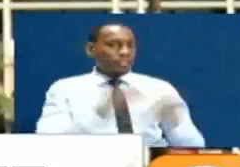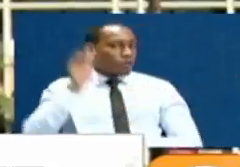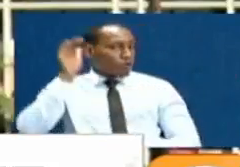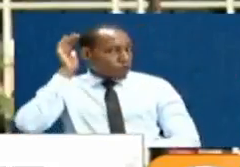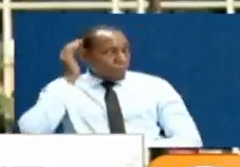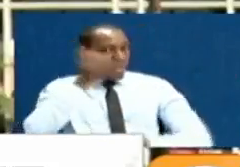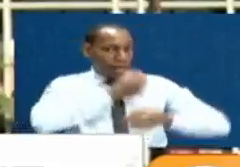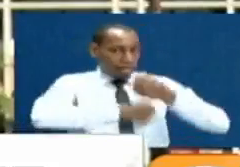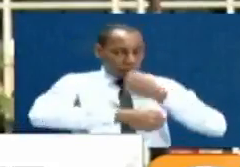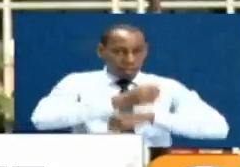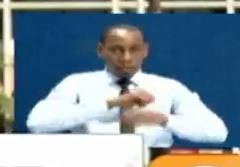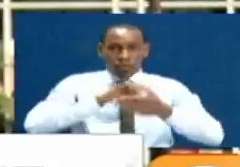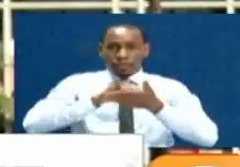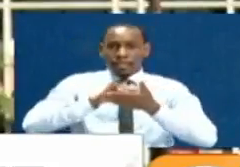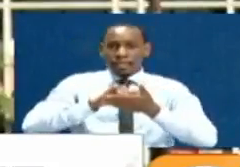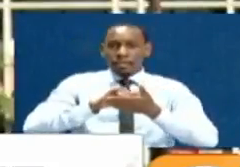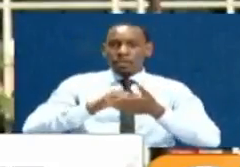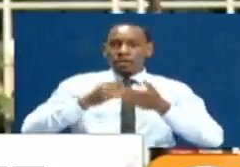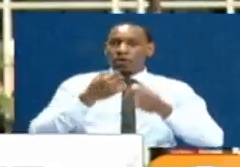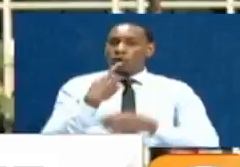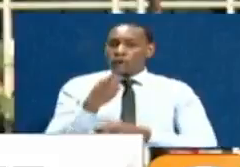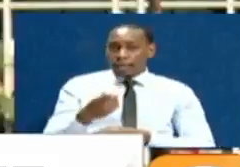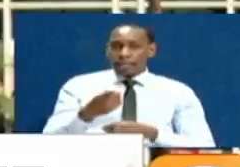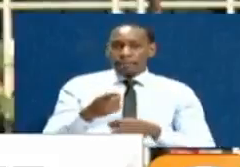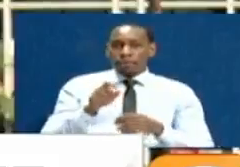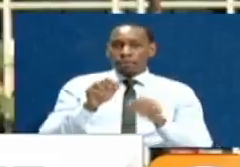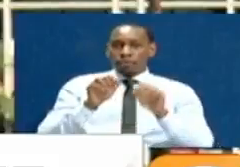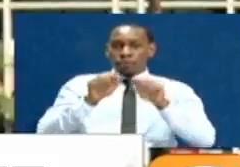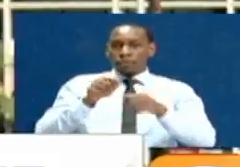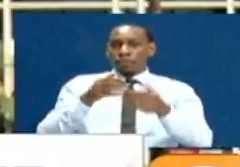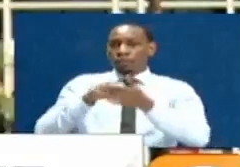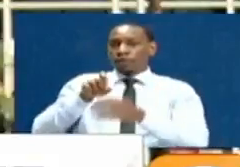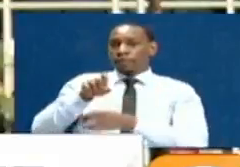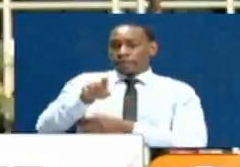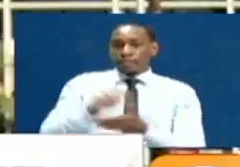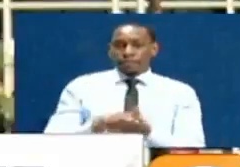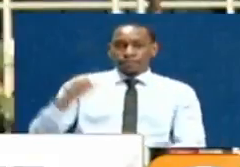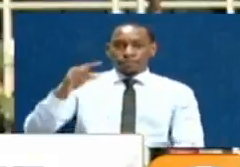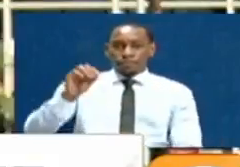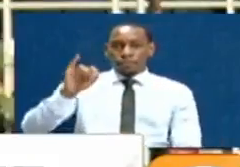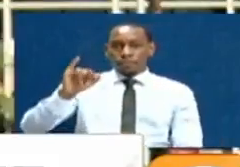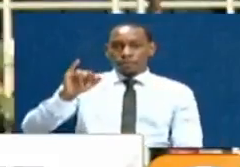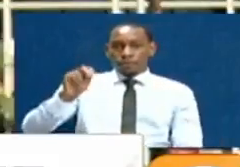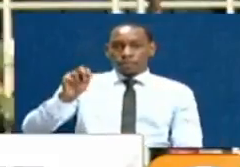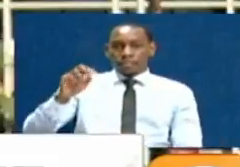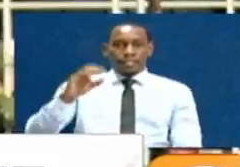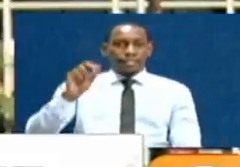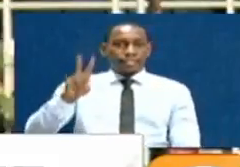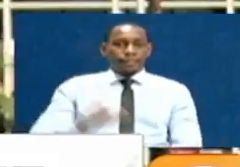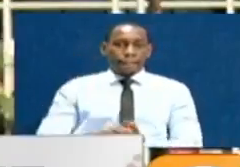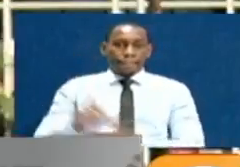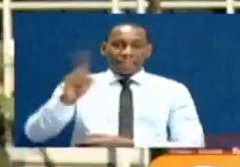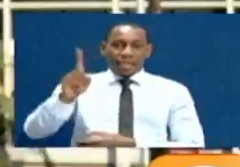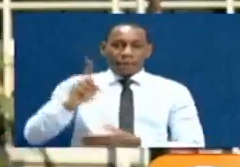to the precautionary measures they have outlined to keep the virus at bay. Chemutai Goin, Citizen TV, Nairobi.